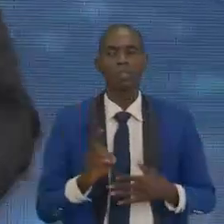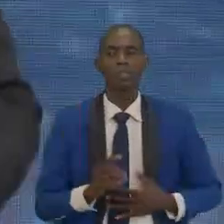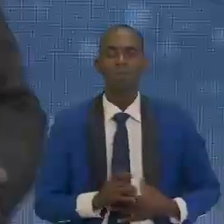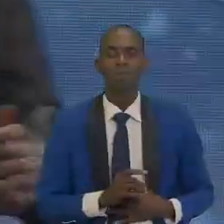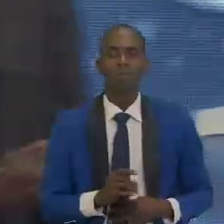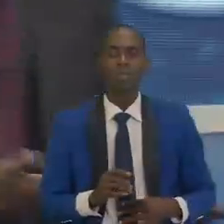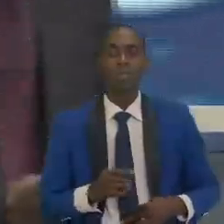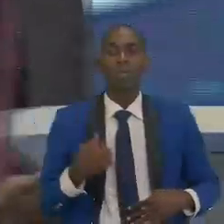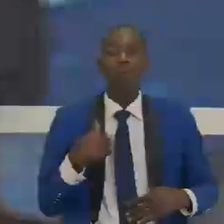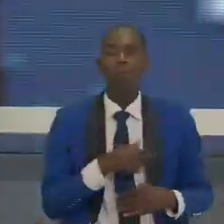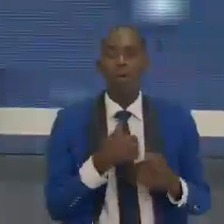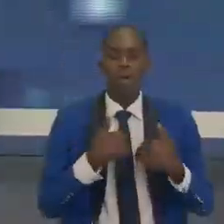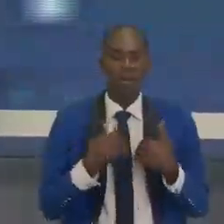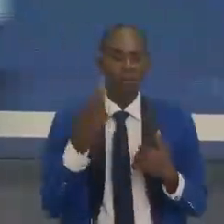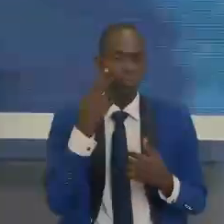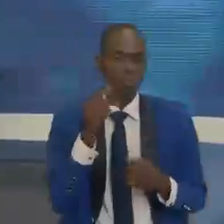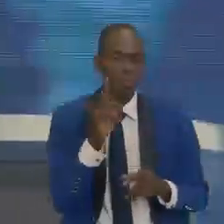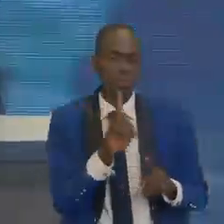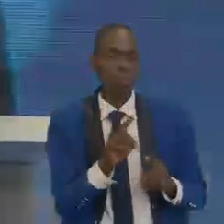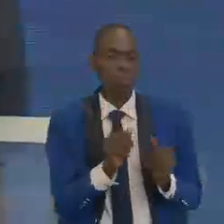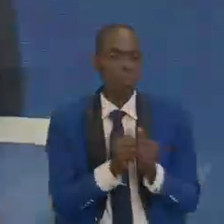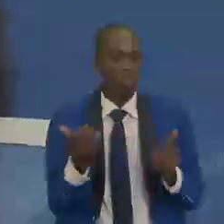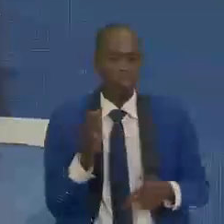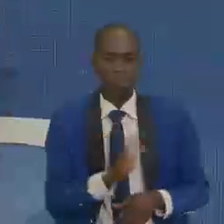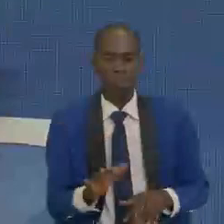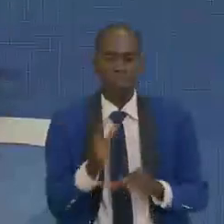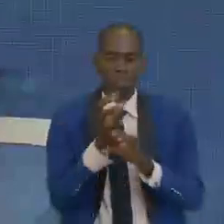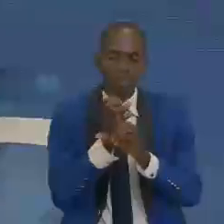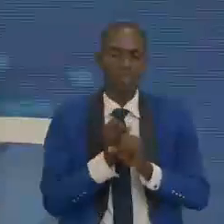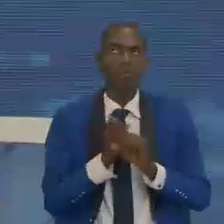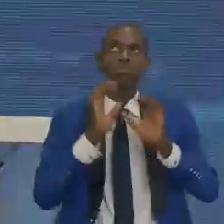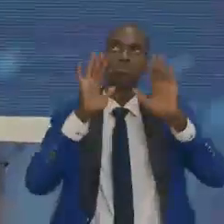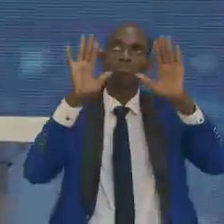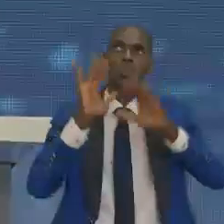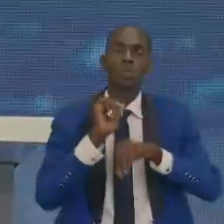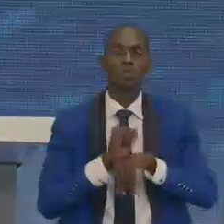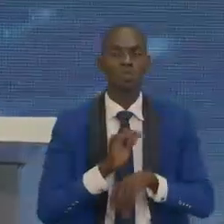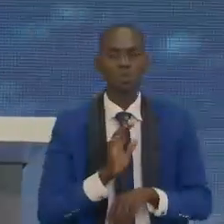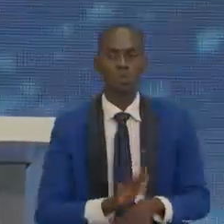We've seen the barren receiving miracle children.